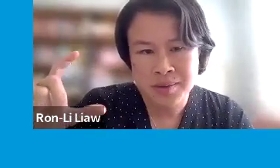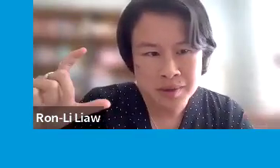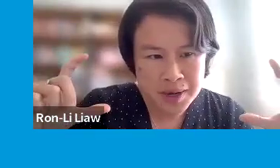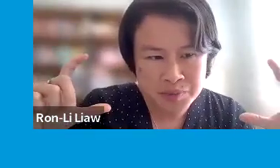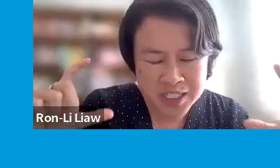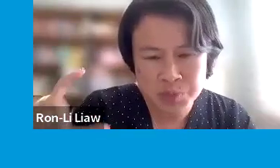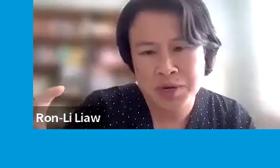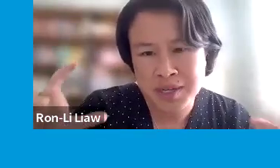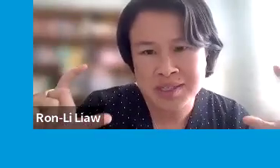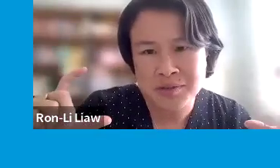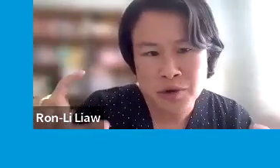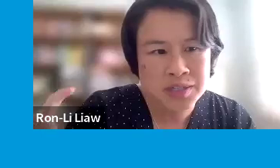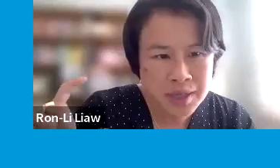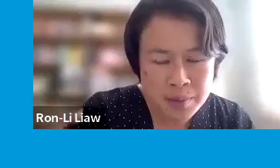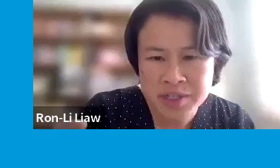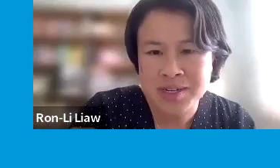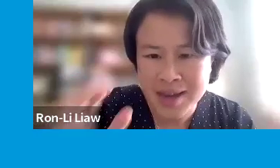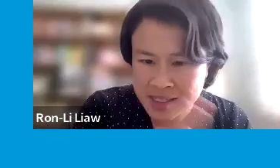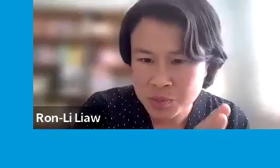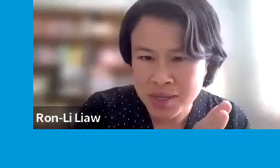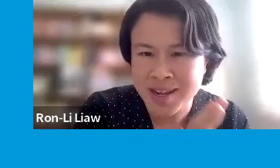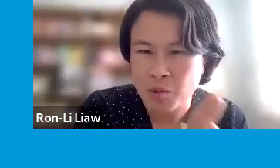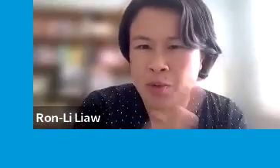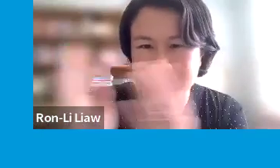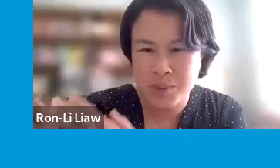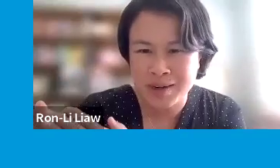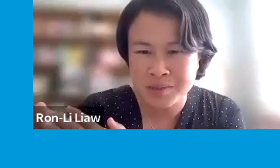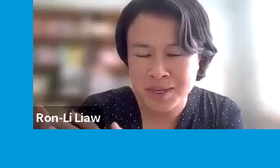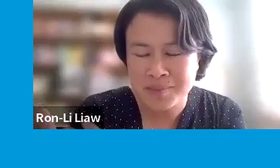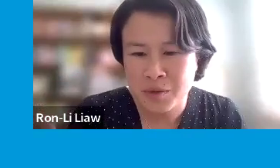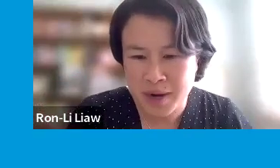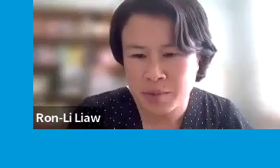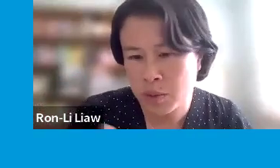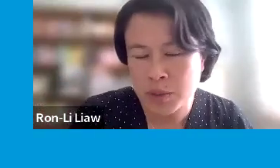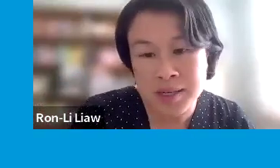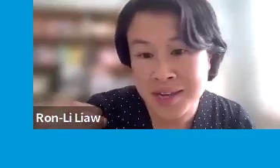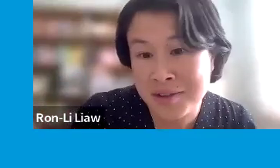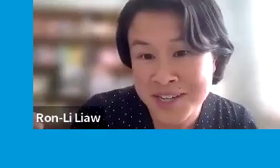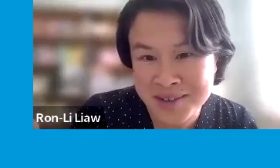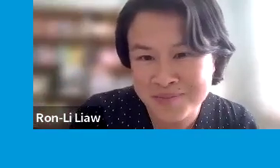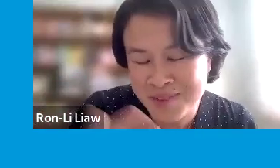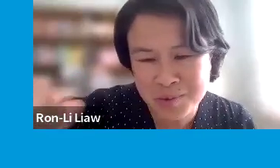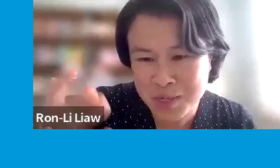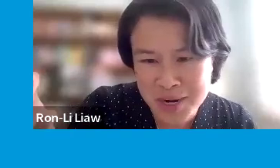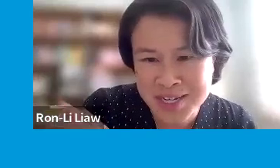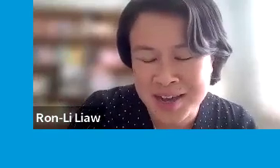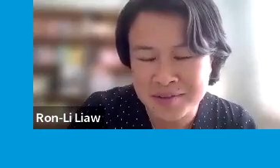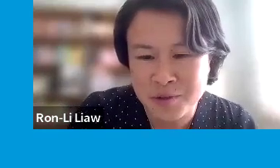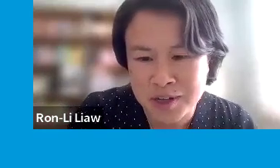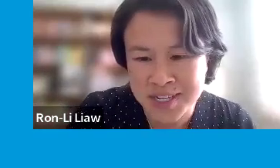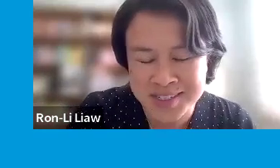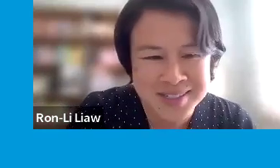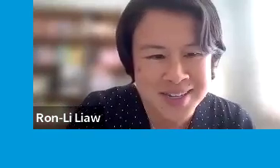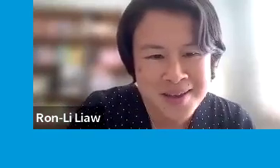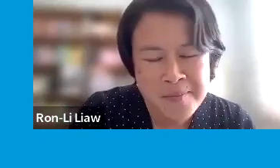council experience of cross collaboration has been and where we aspire to be, right? Because I'd love to have, it would be great to